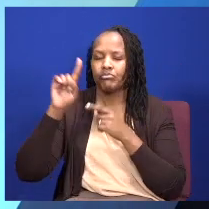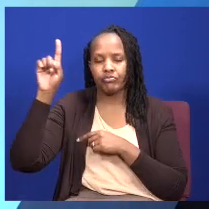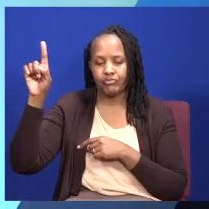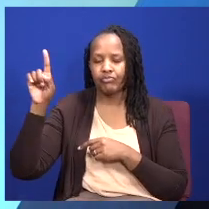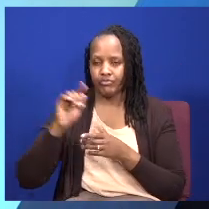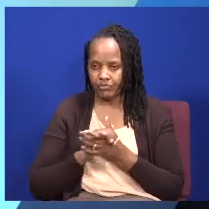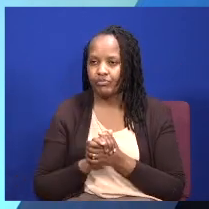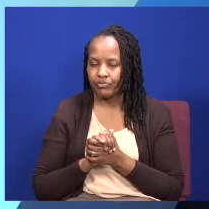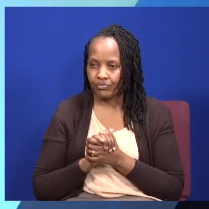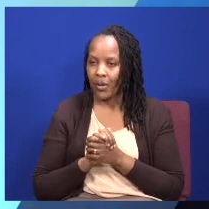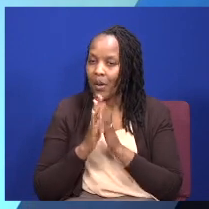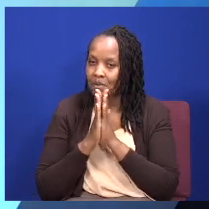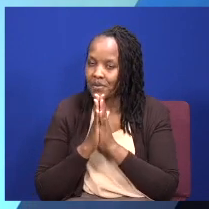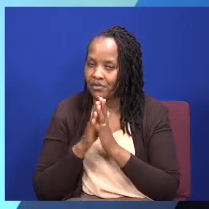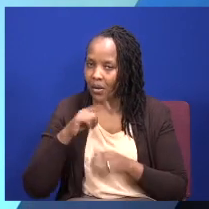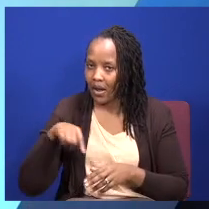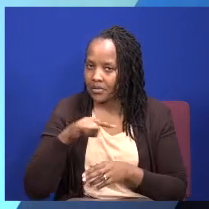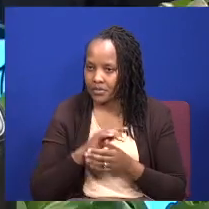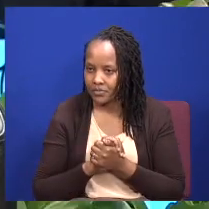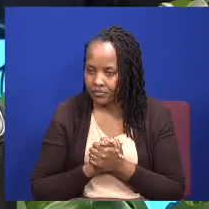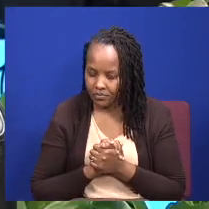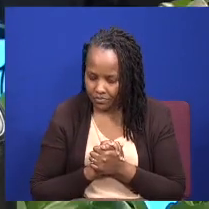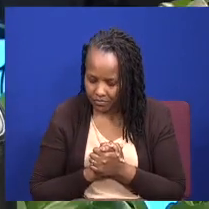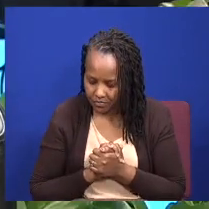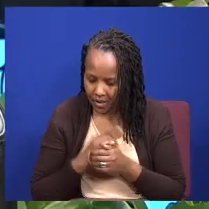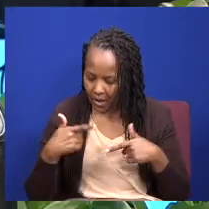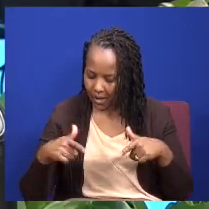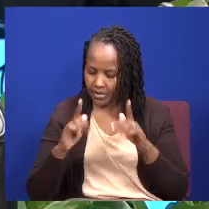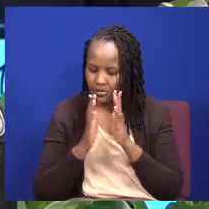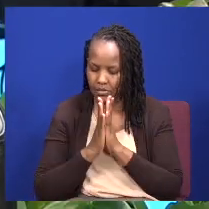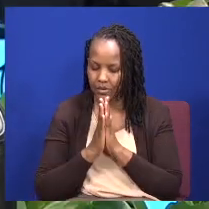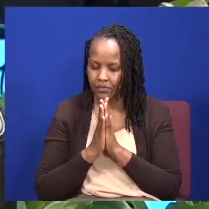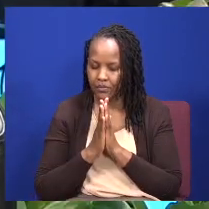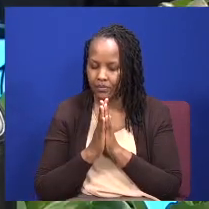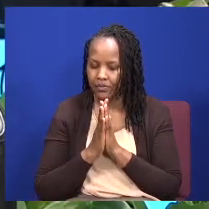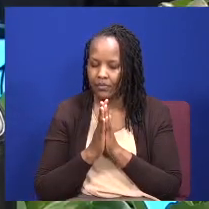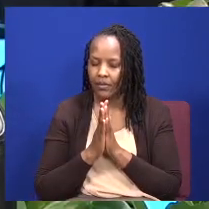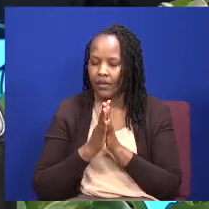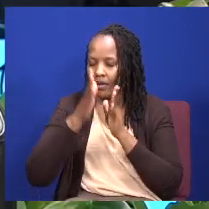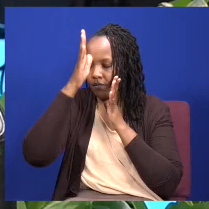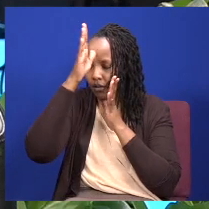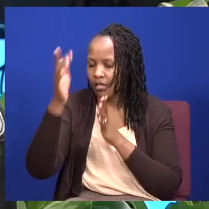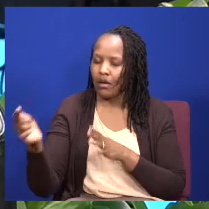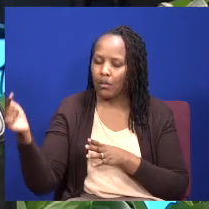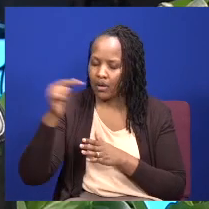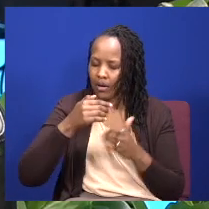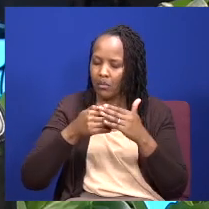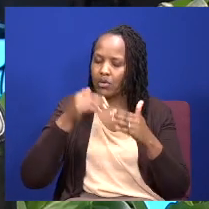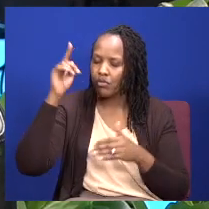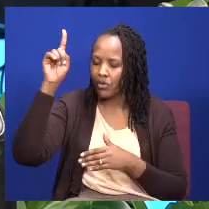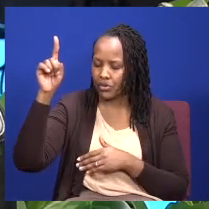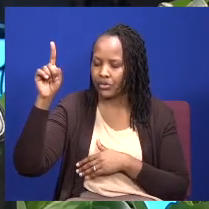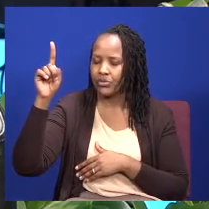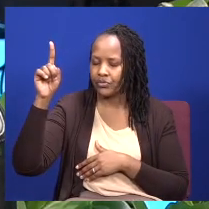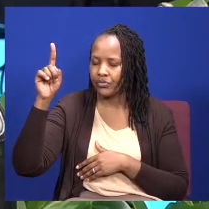he will flee from us. Pray for us, Natalie. Let's bow ahead for a word of prayer. Oh, my Father God, we came before you this morning, oh, my